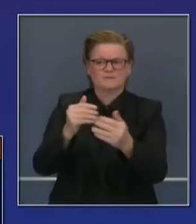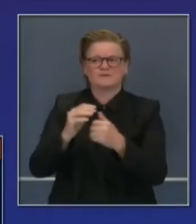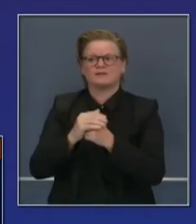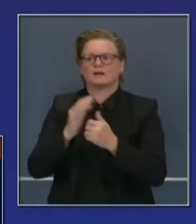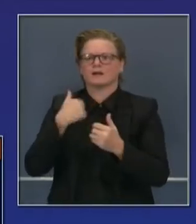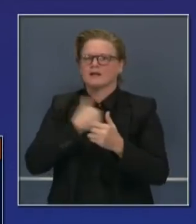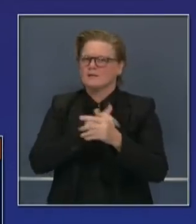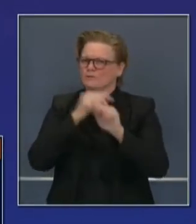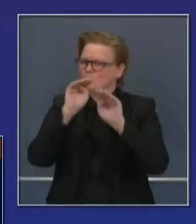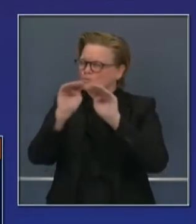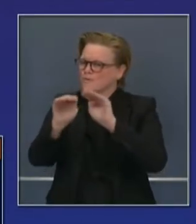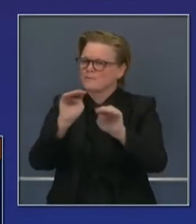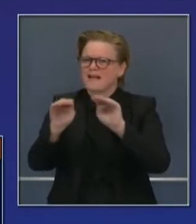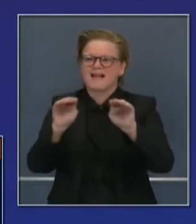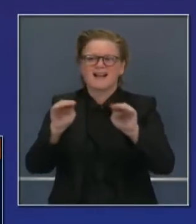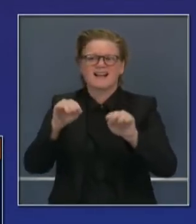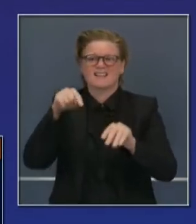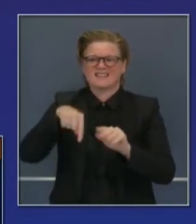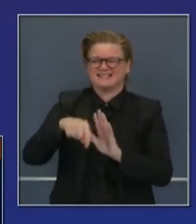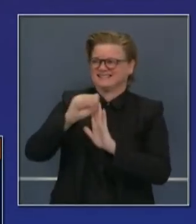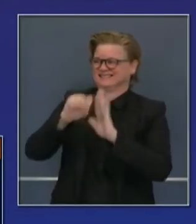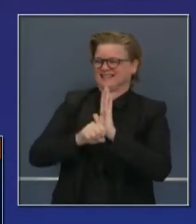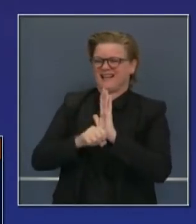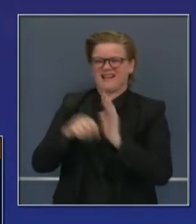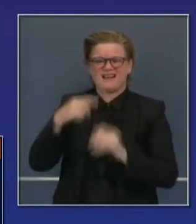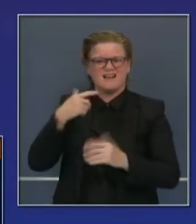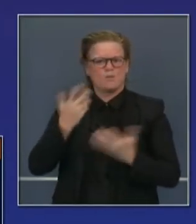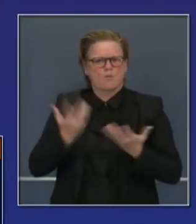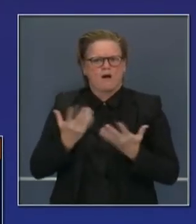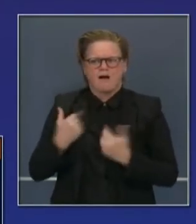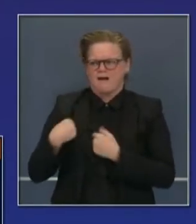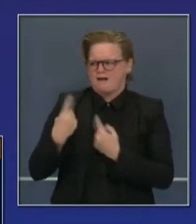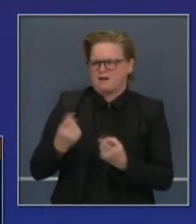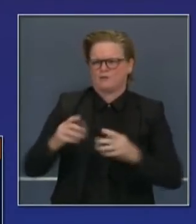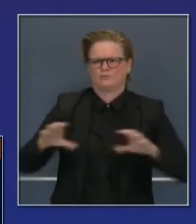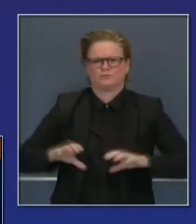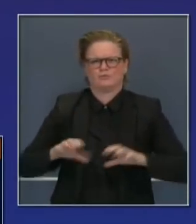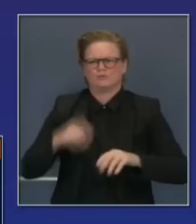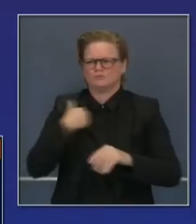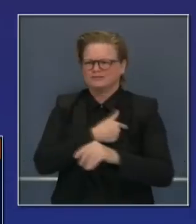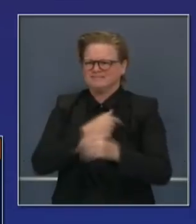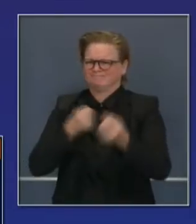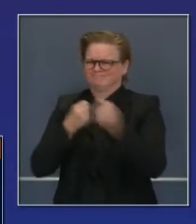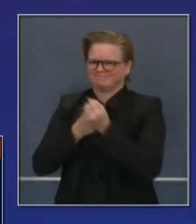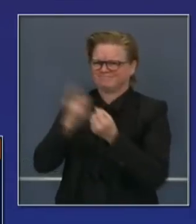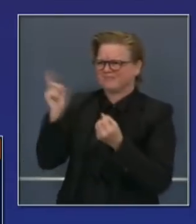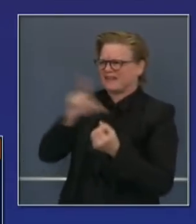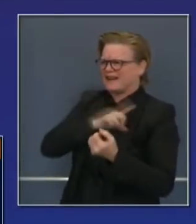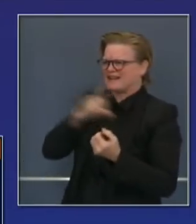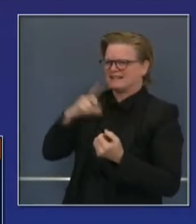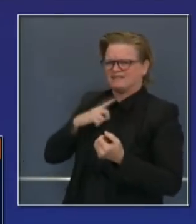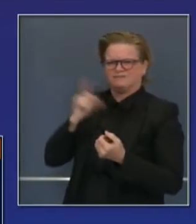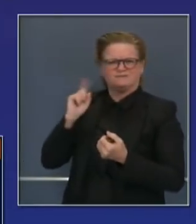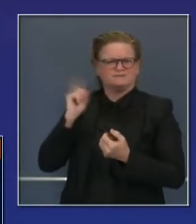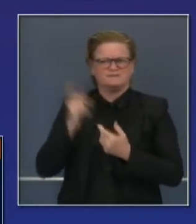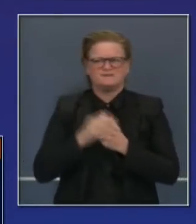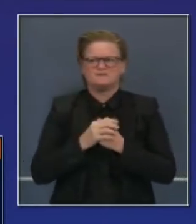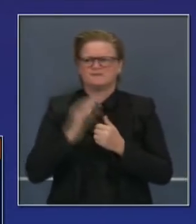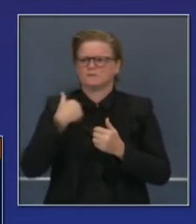has done with the incredible support, again, of the California legislature. And that was the expansion of our CalFresh